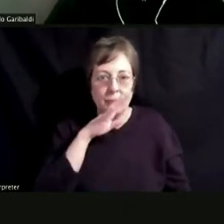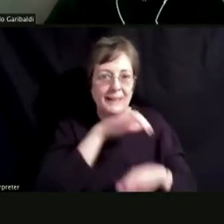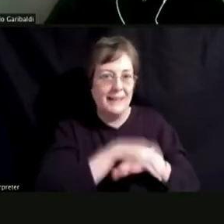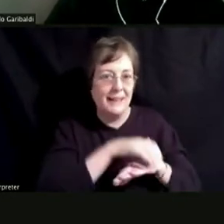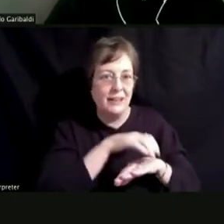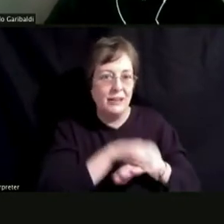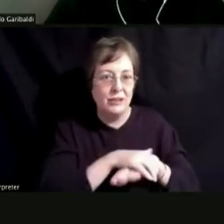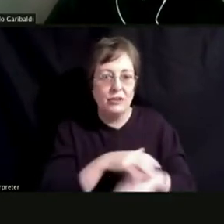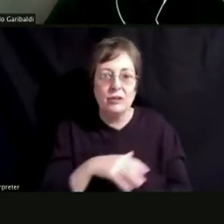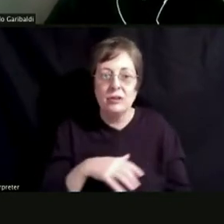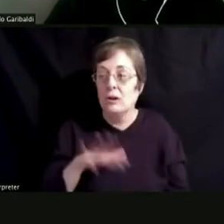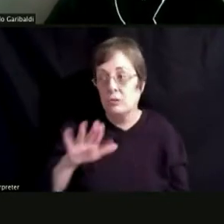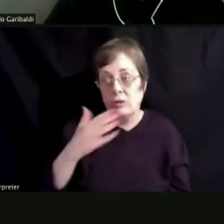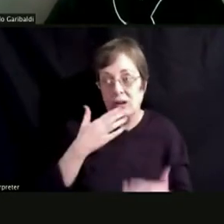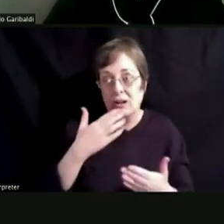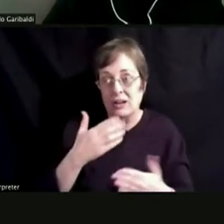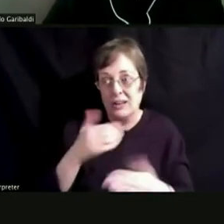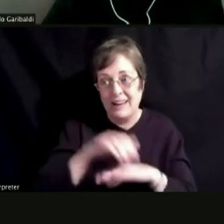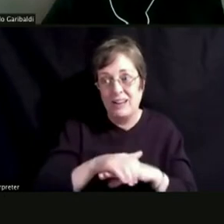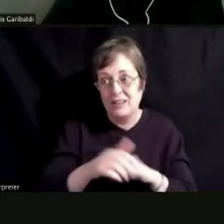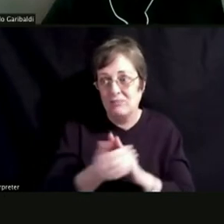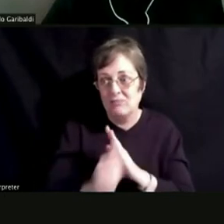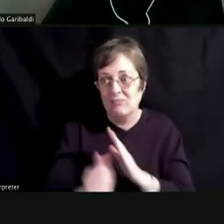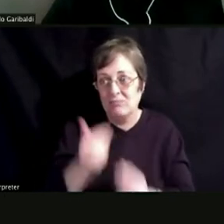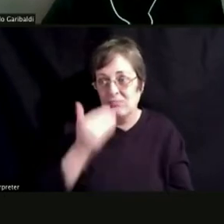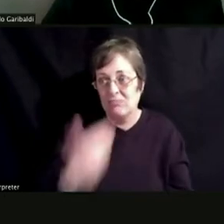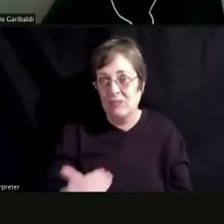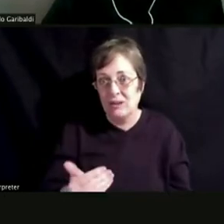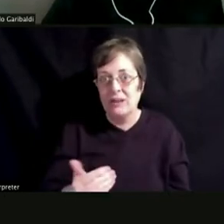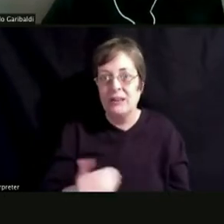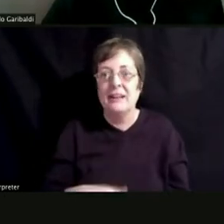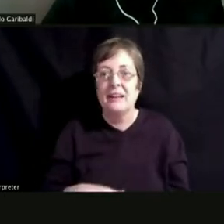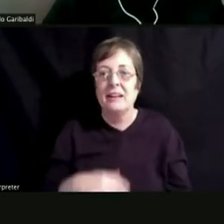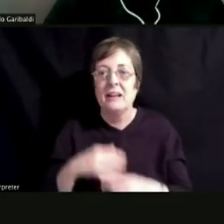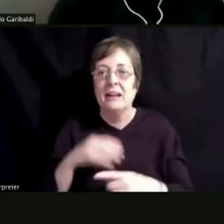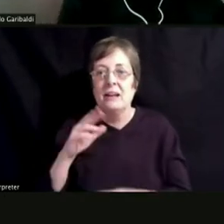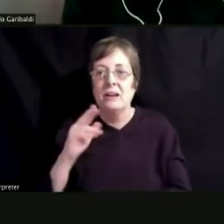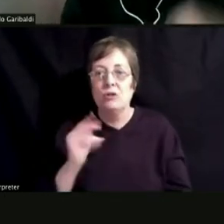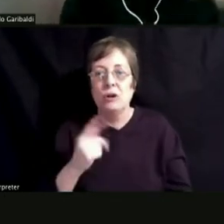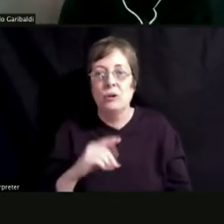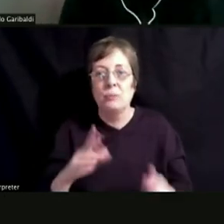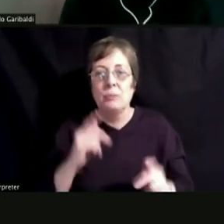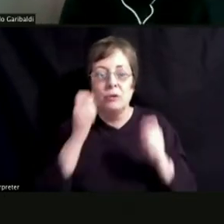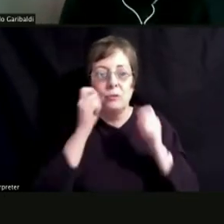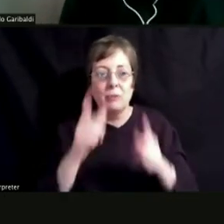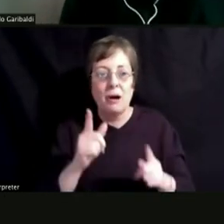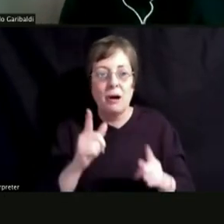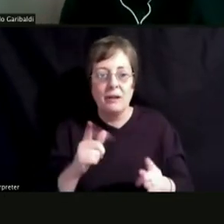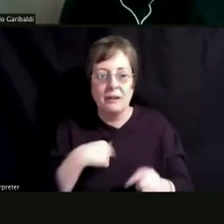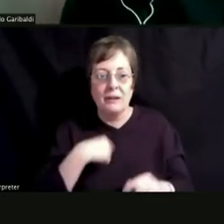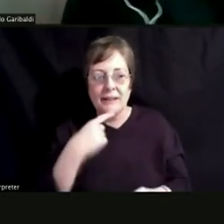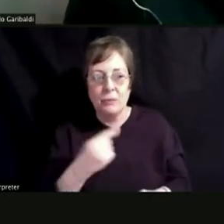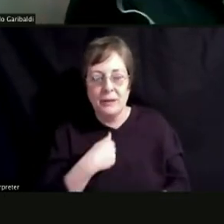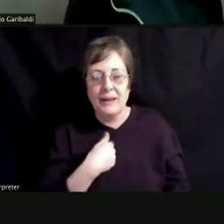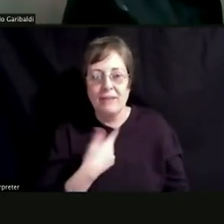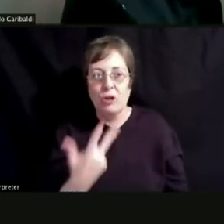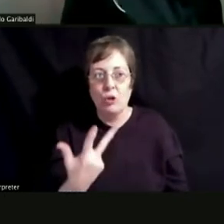English is quite good. Thank you. People get surprised when I tell them I have 3 children. I don't know why.